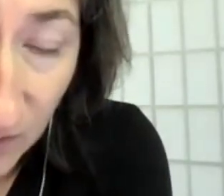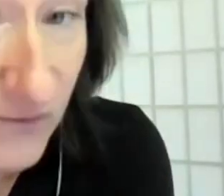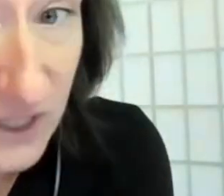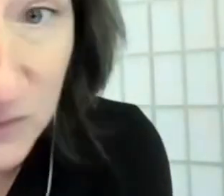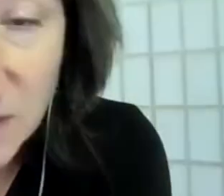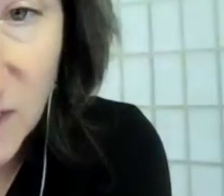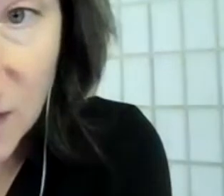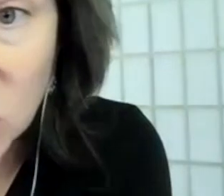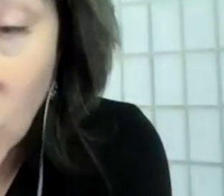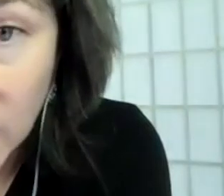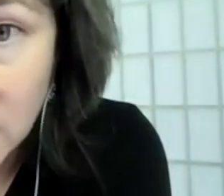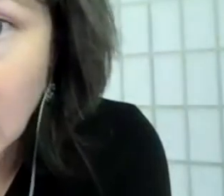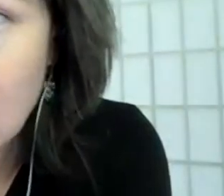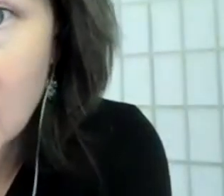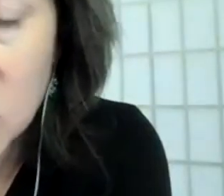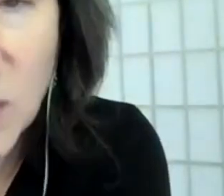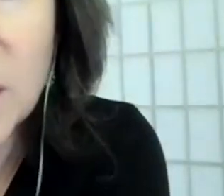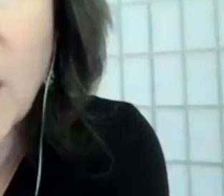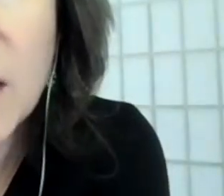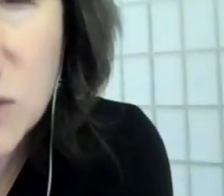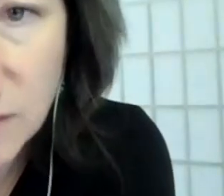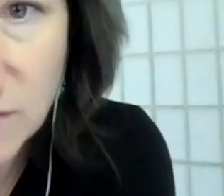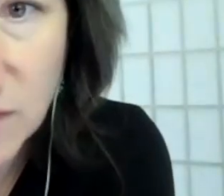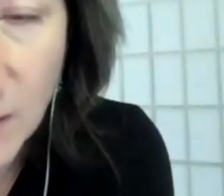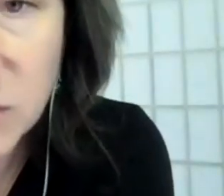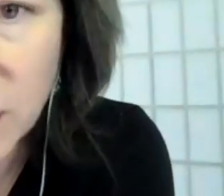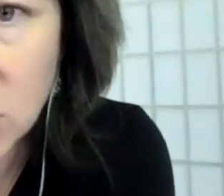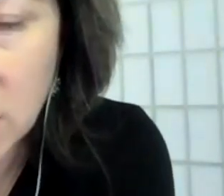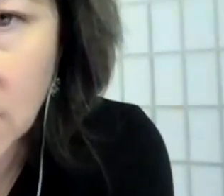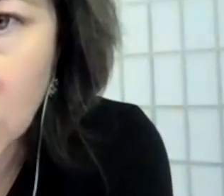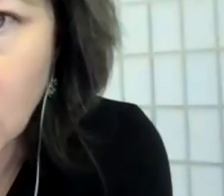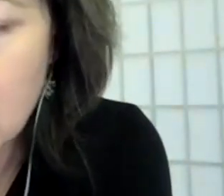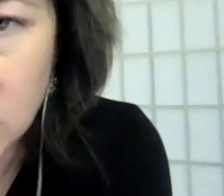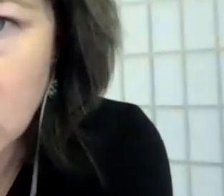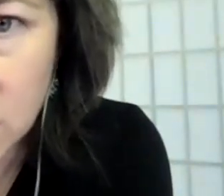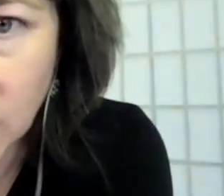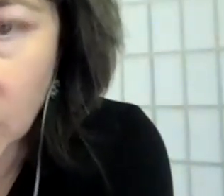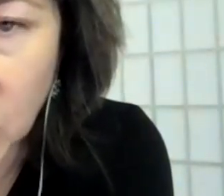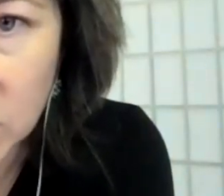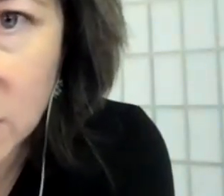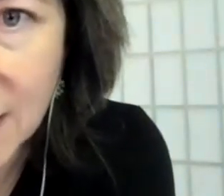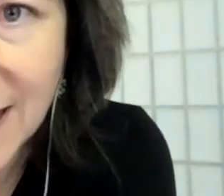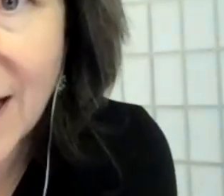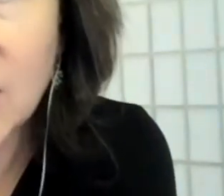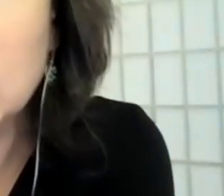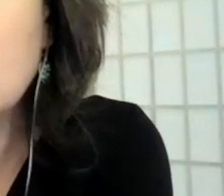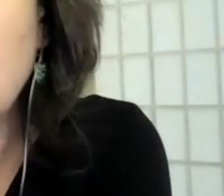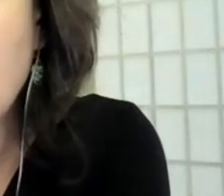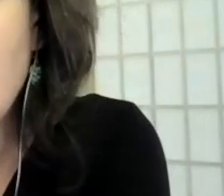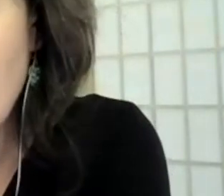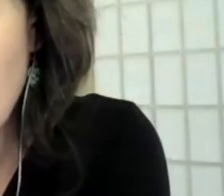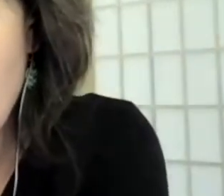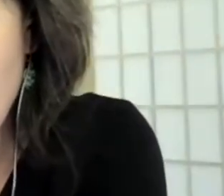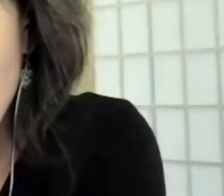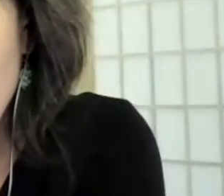about that were very specific and nuanced. And I think there's probably hundreds of observations like that across even just these 5 boards. And Bridget, back